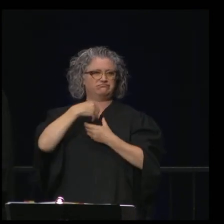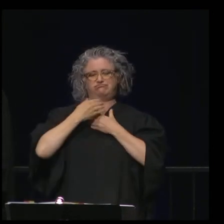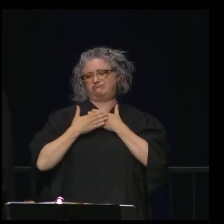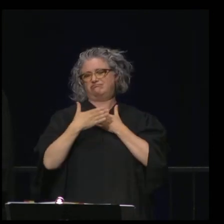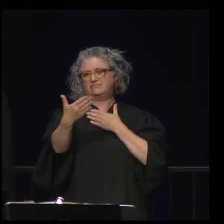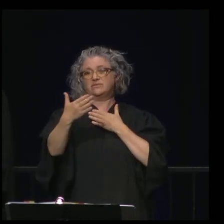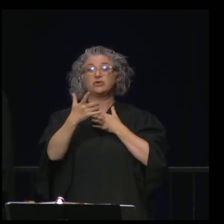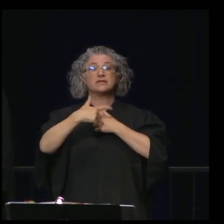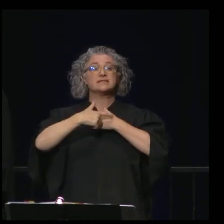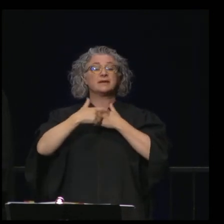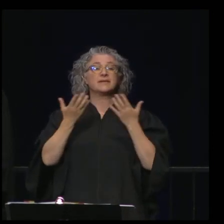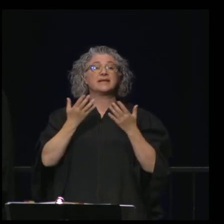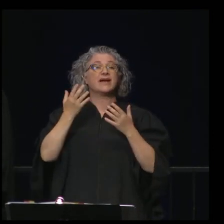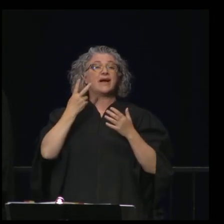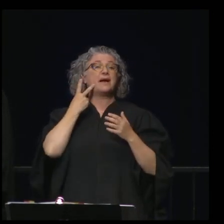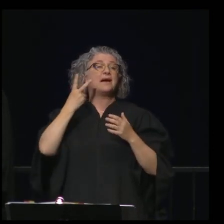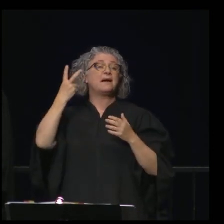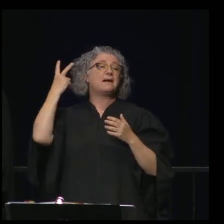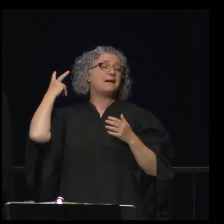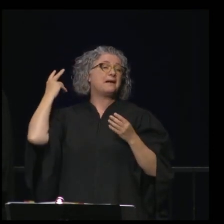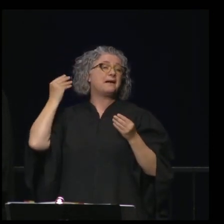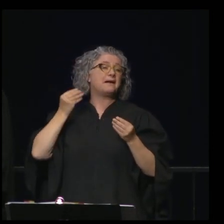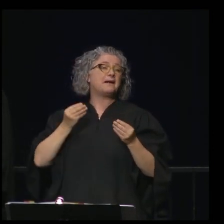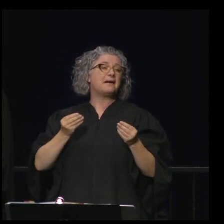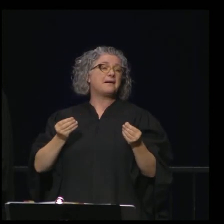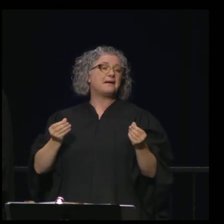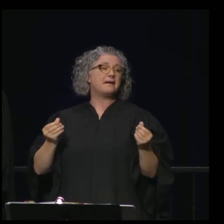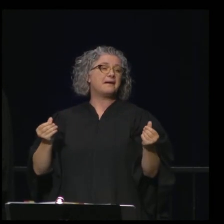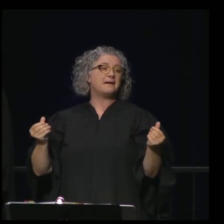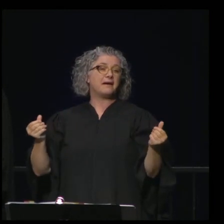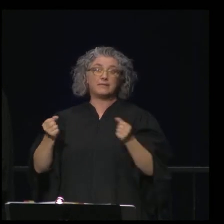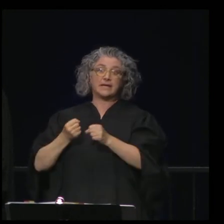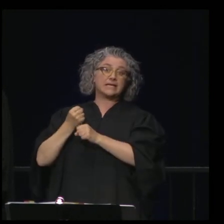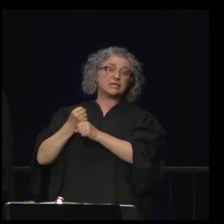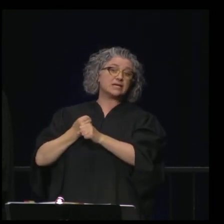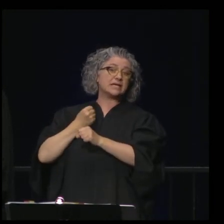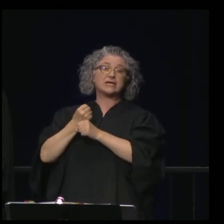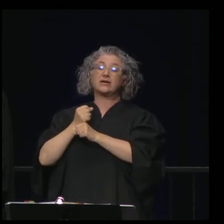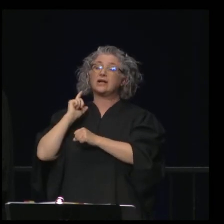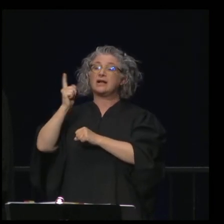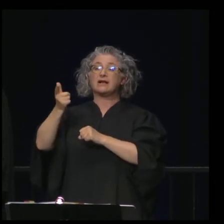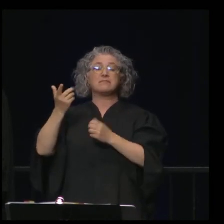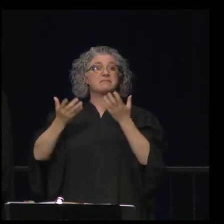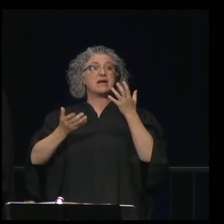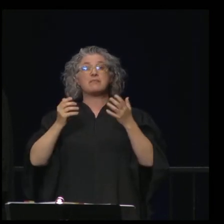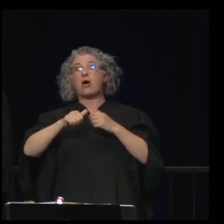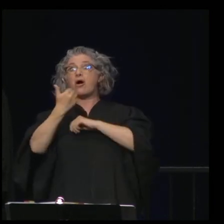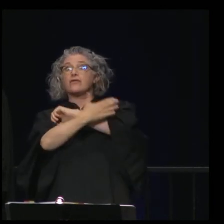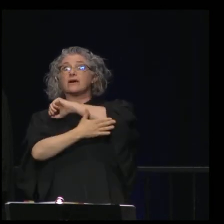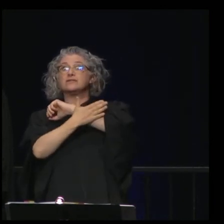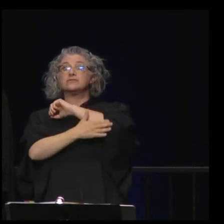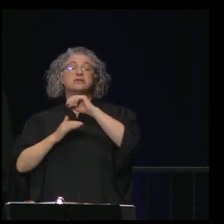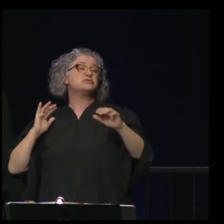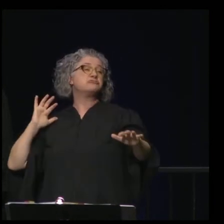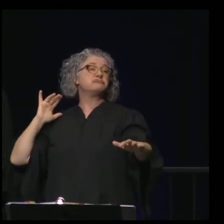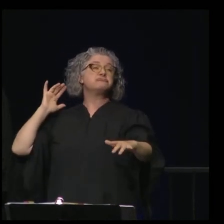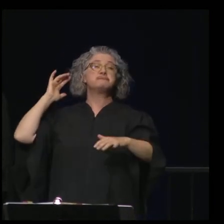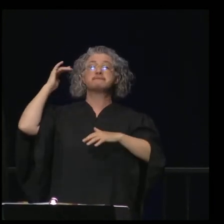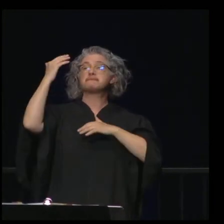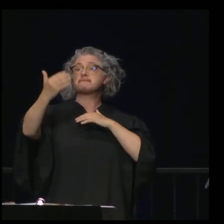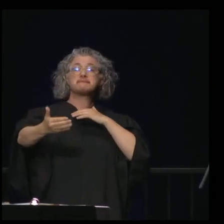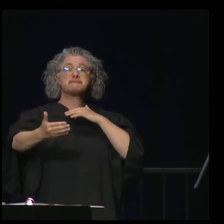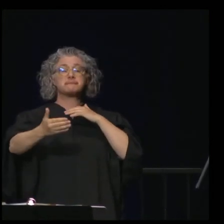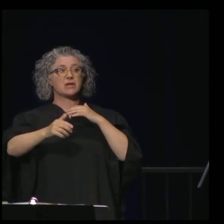may fade into memory. But years from now, somewhere halfway around the world, when you meet